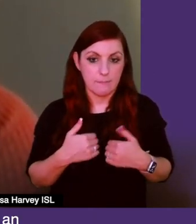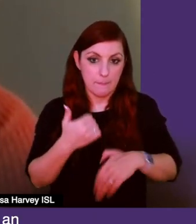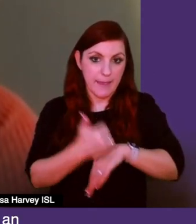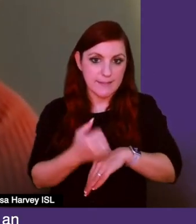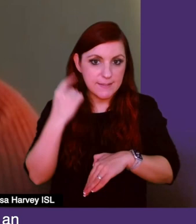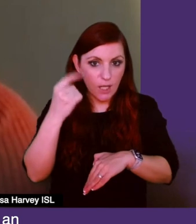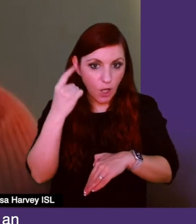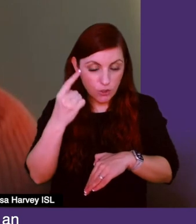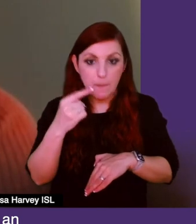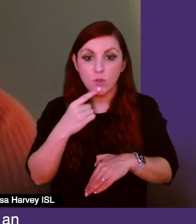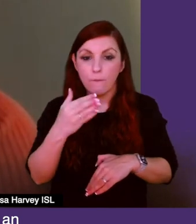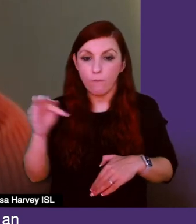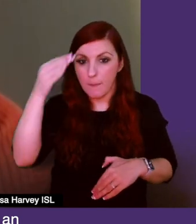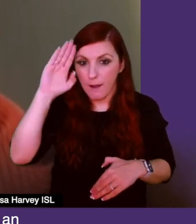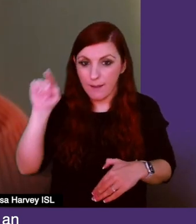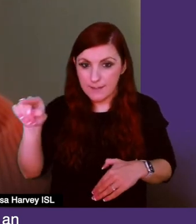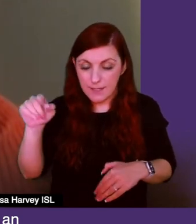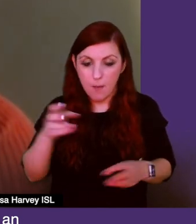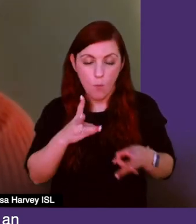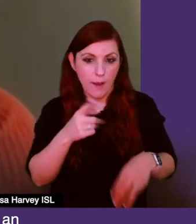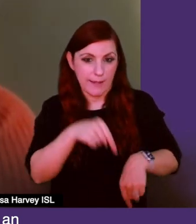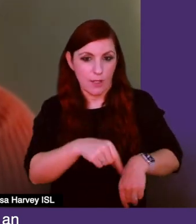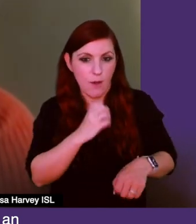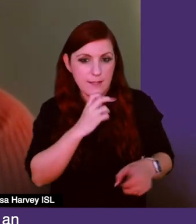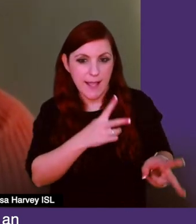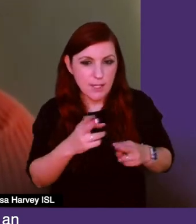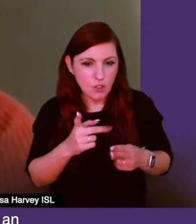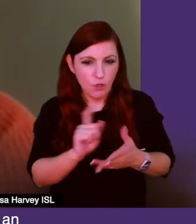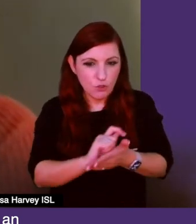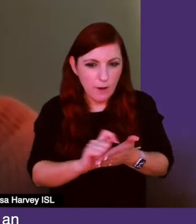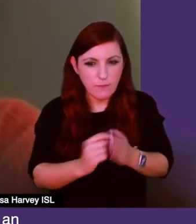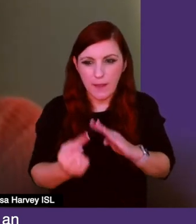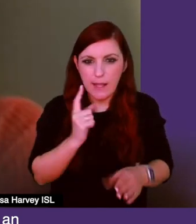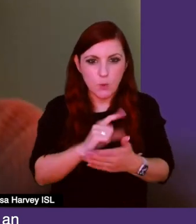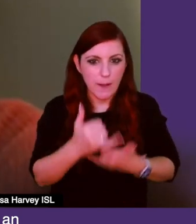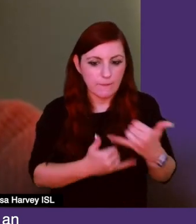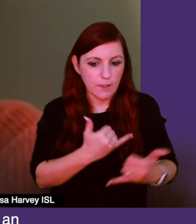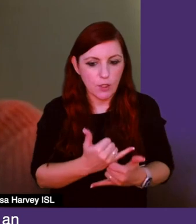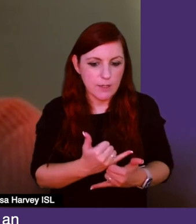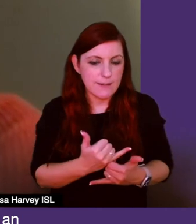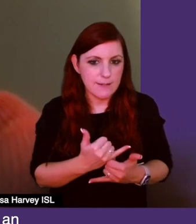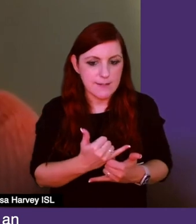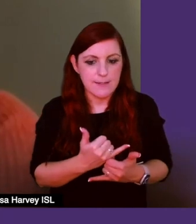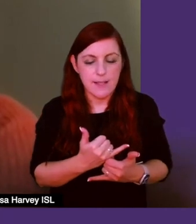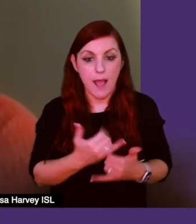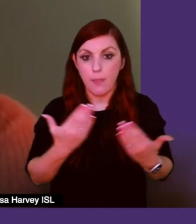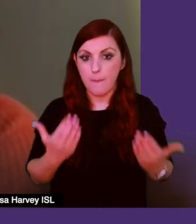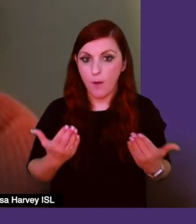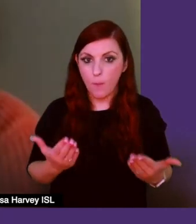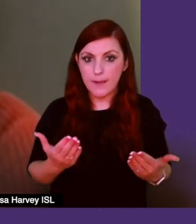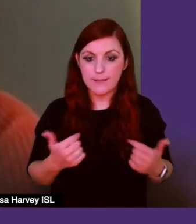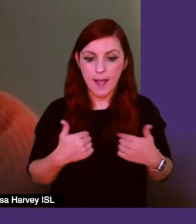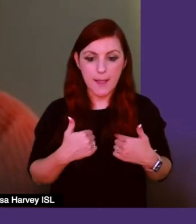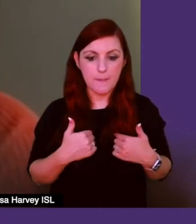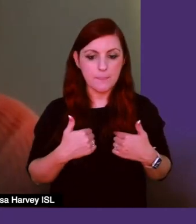in London, but I'm Irish, working as an editor and journalist for the past 12 years, I would say. At the